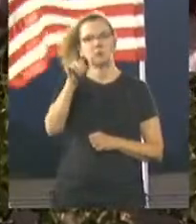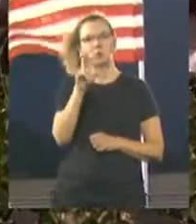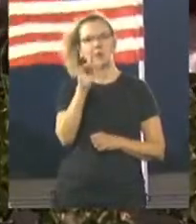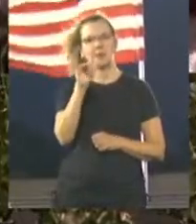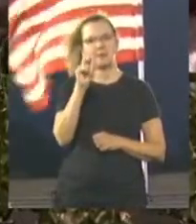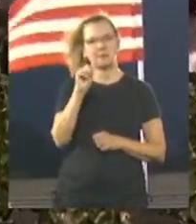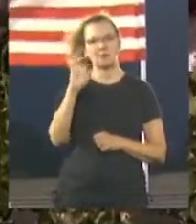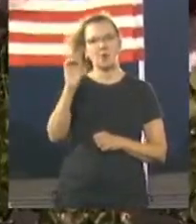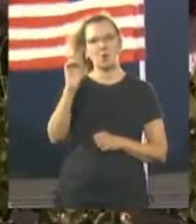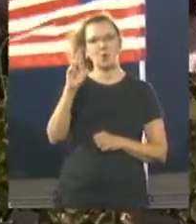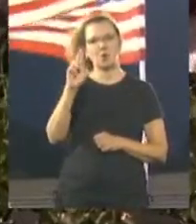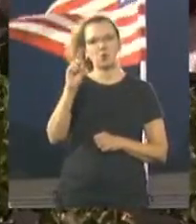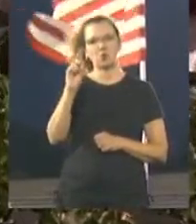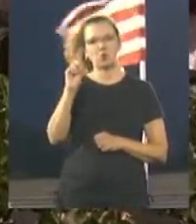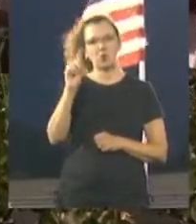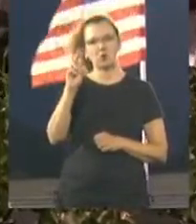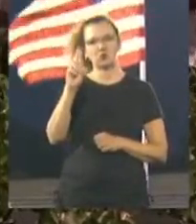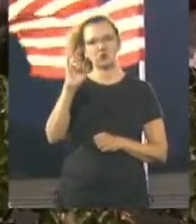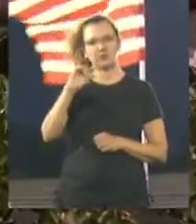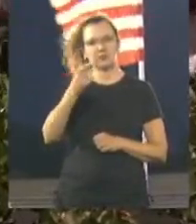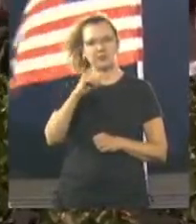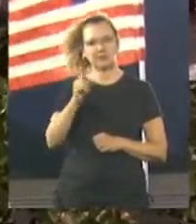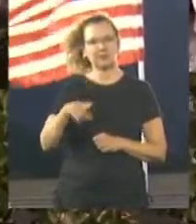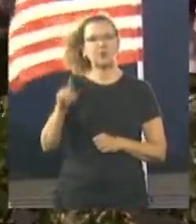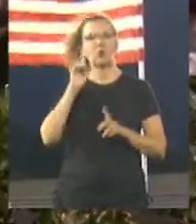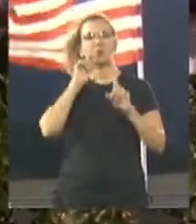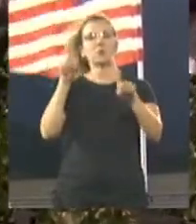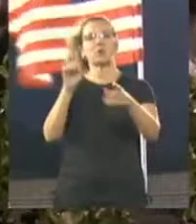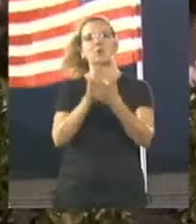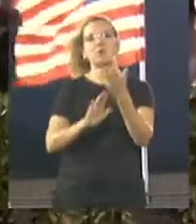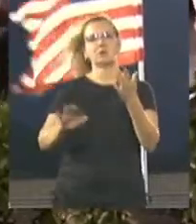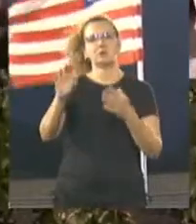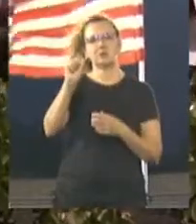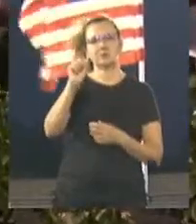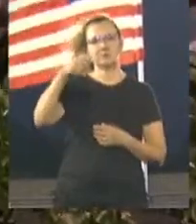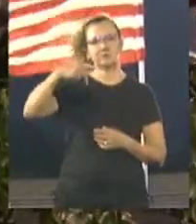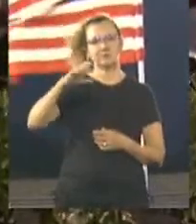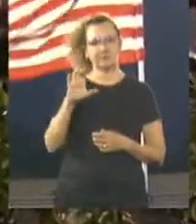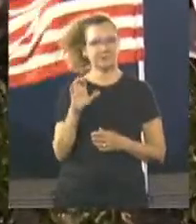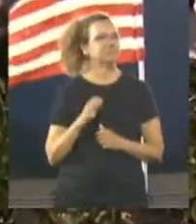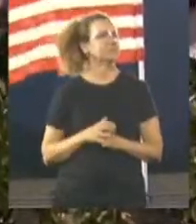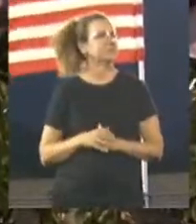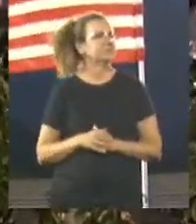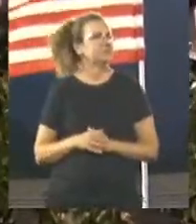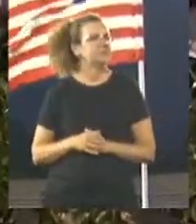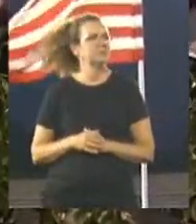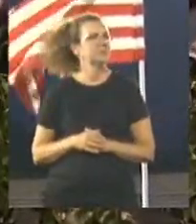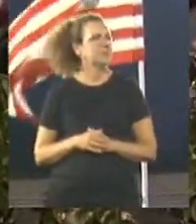O. Rodriguez will be attending St. Philip's College.